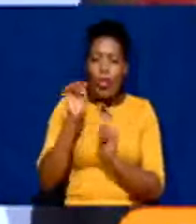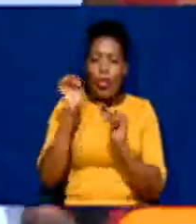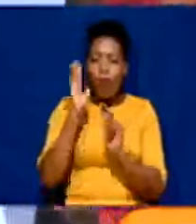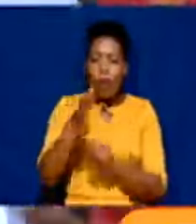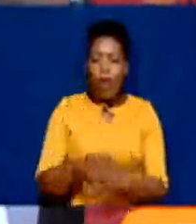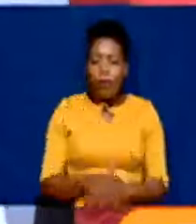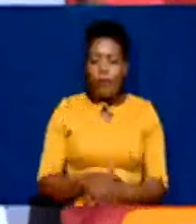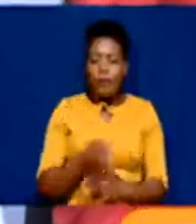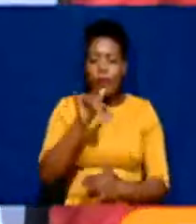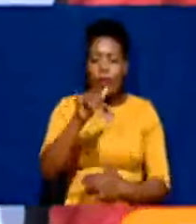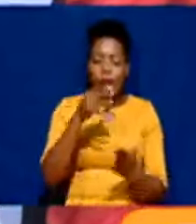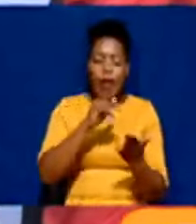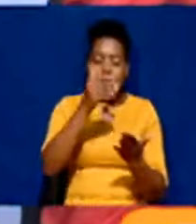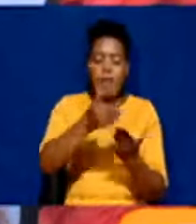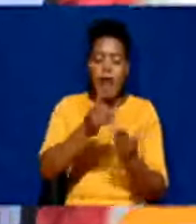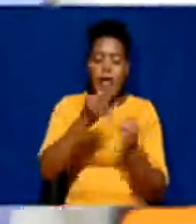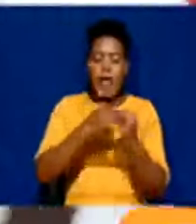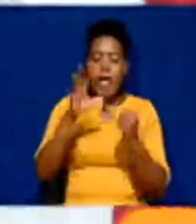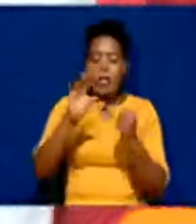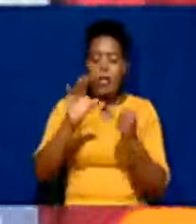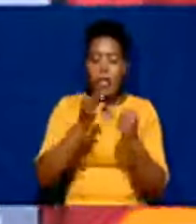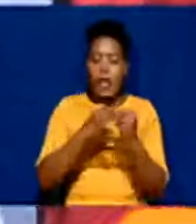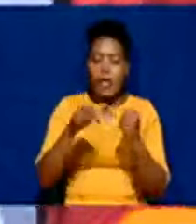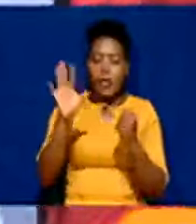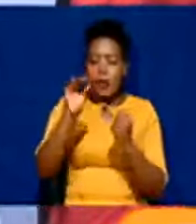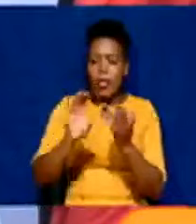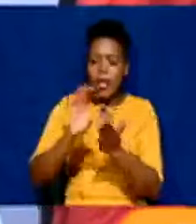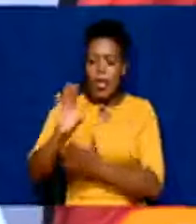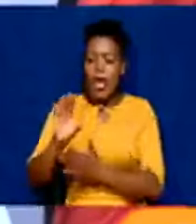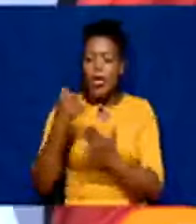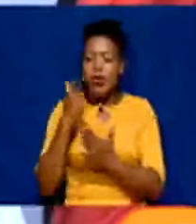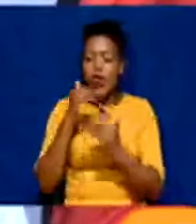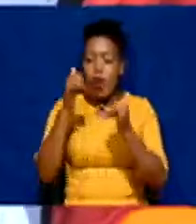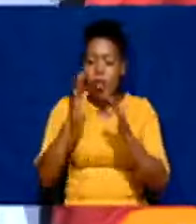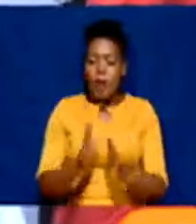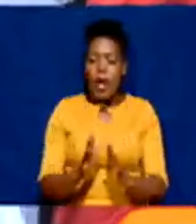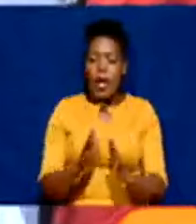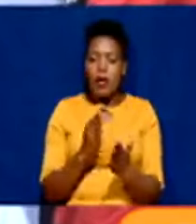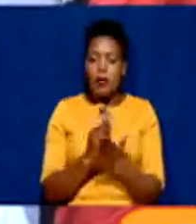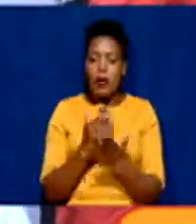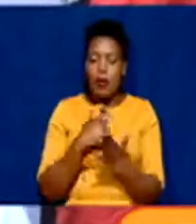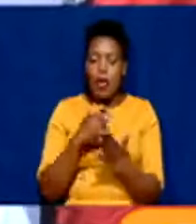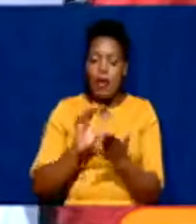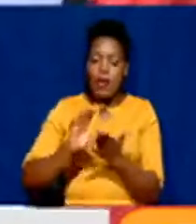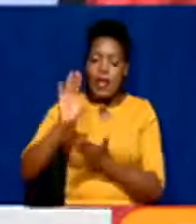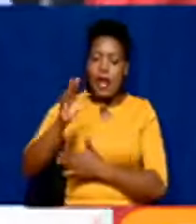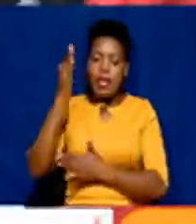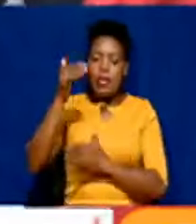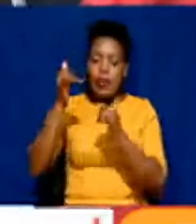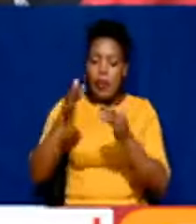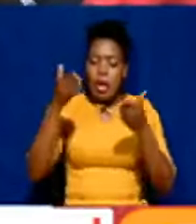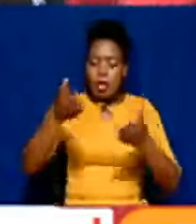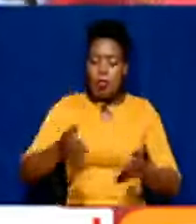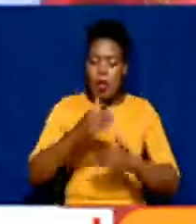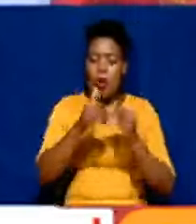And that money, 80% of it was supposed to go to the players, and it has been given to the players today.